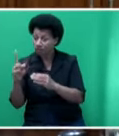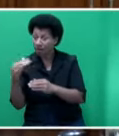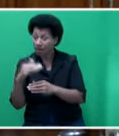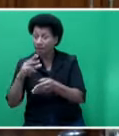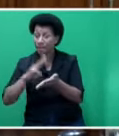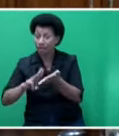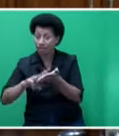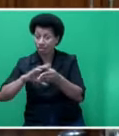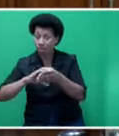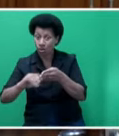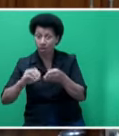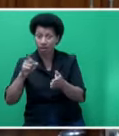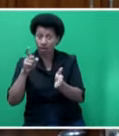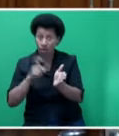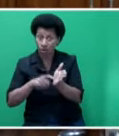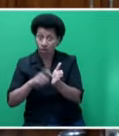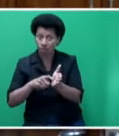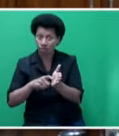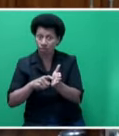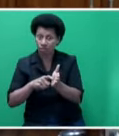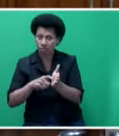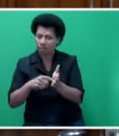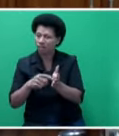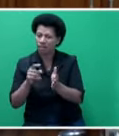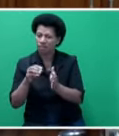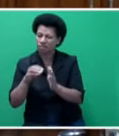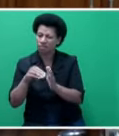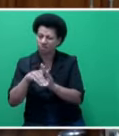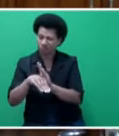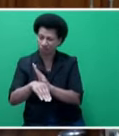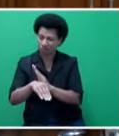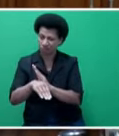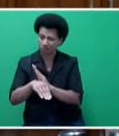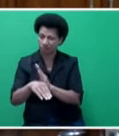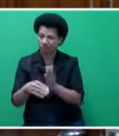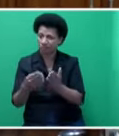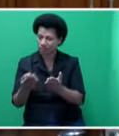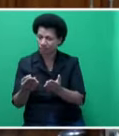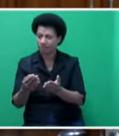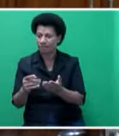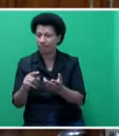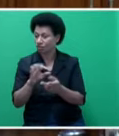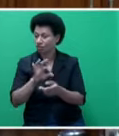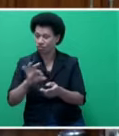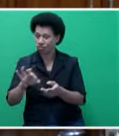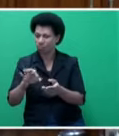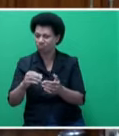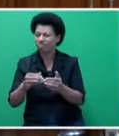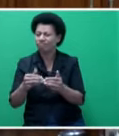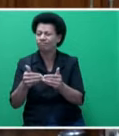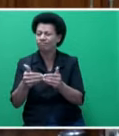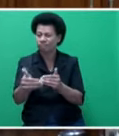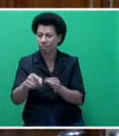worth of loans will actually go bad. And predominantly it's in the area of unsecured loan. So they've made